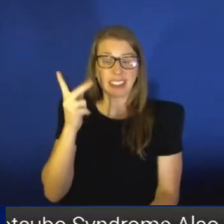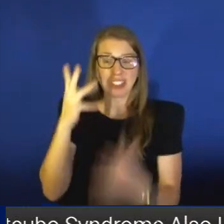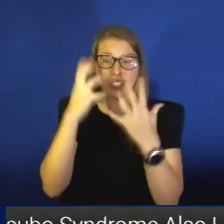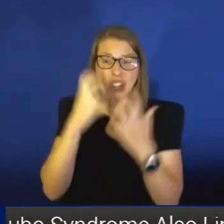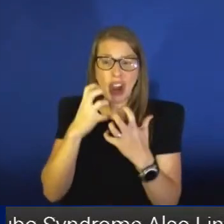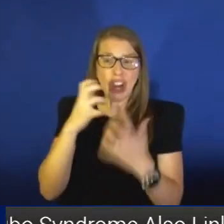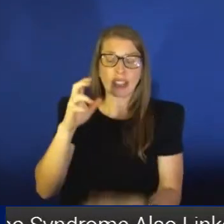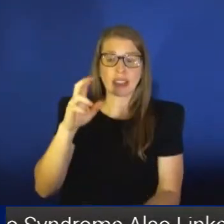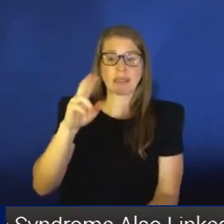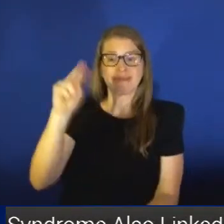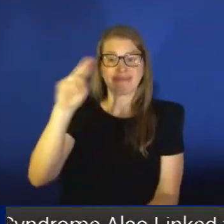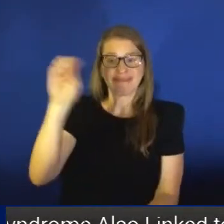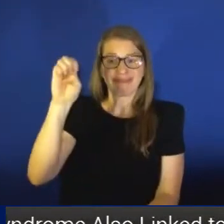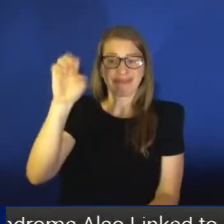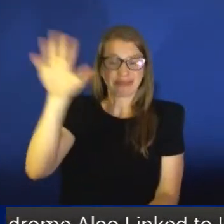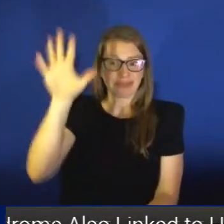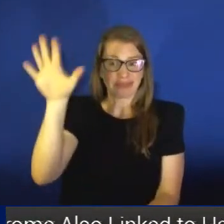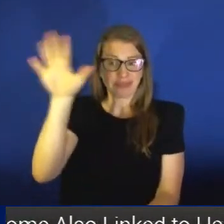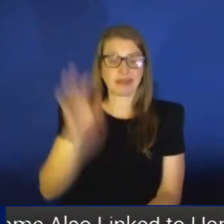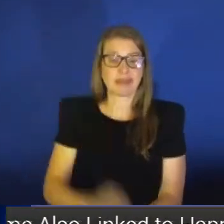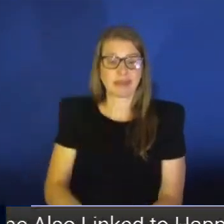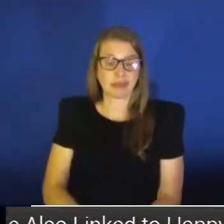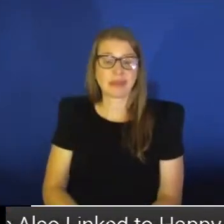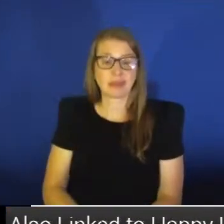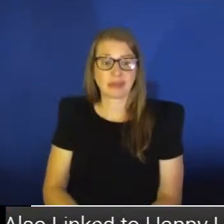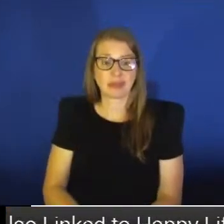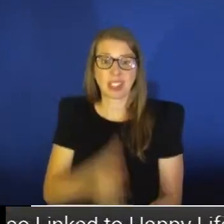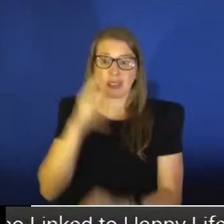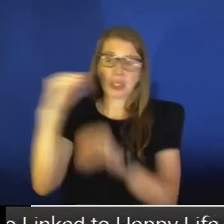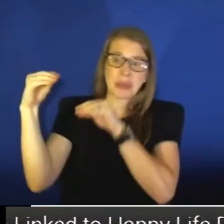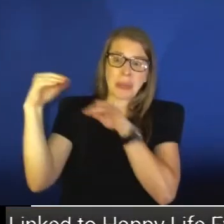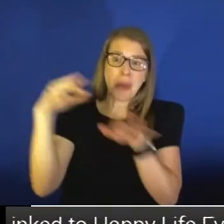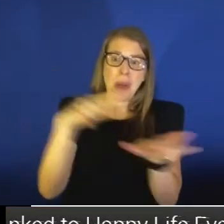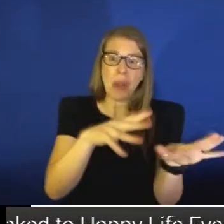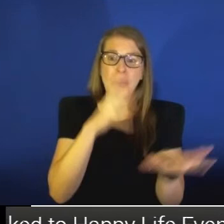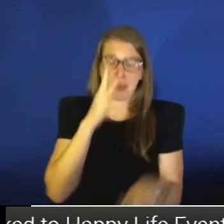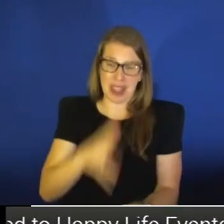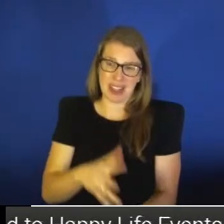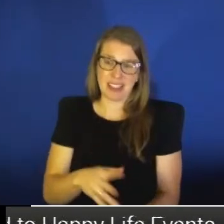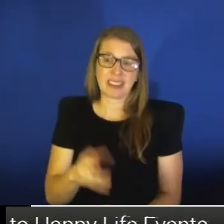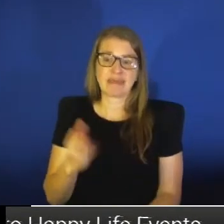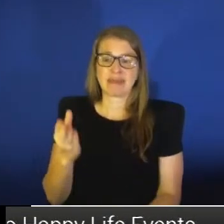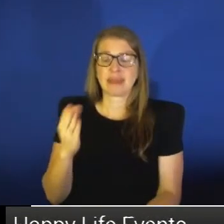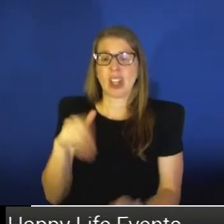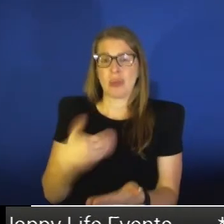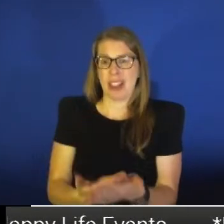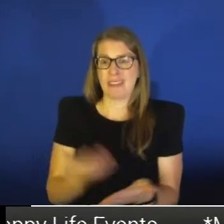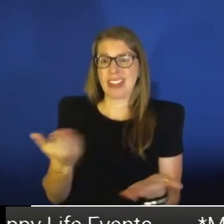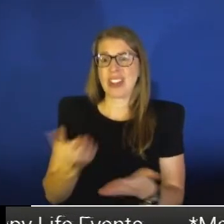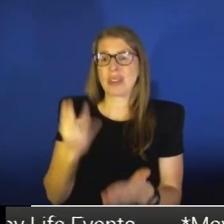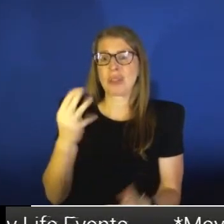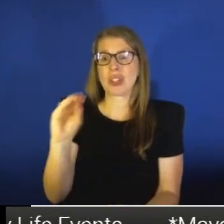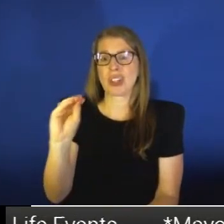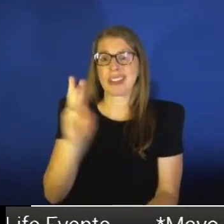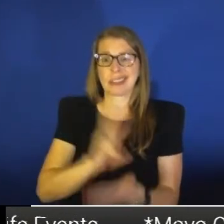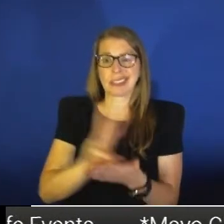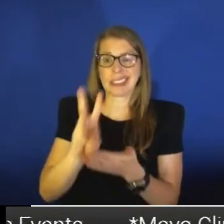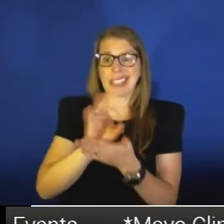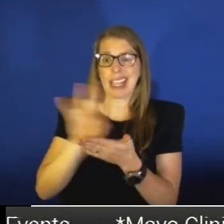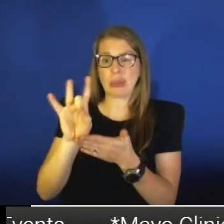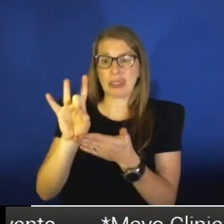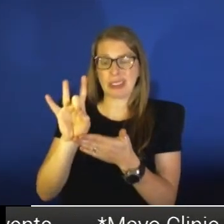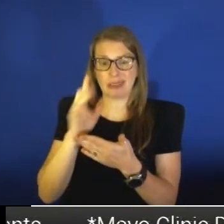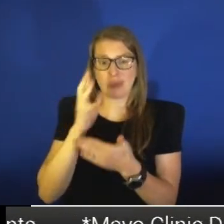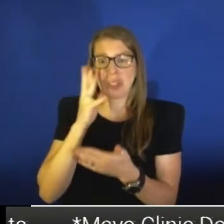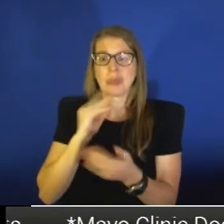country. We are going to see another wave, and it's going to come sweeping this direction. And I think in the next 6 to 8 weeks, we'll start to experience it more here. And I